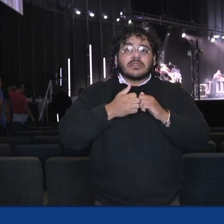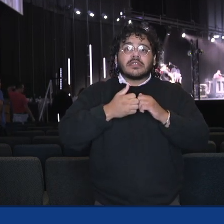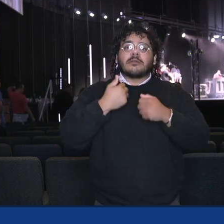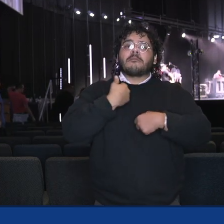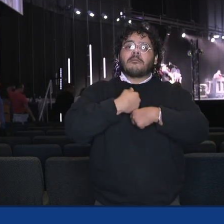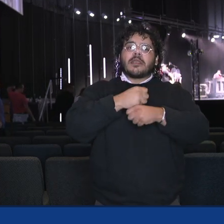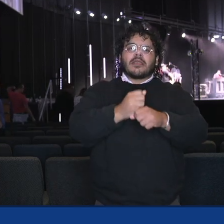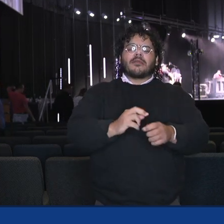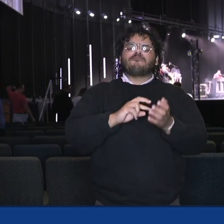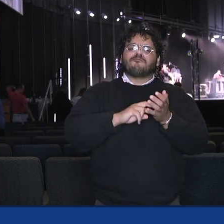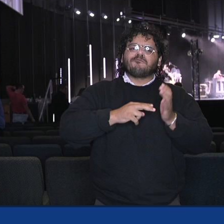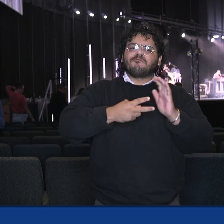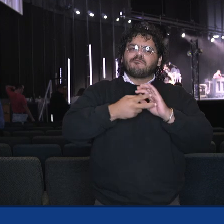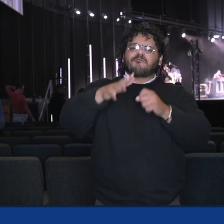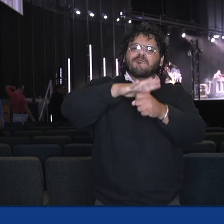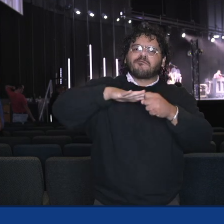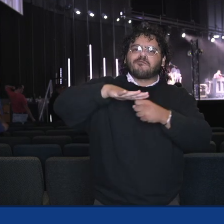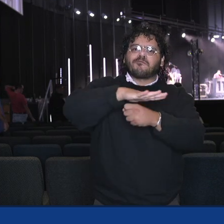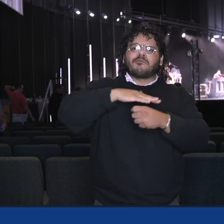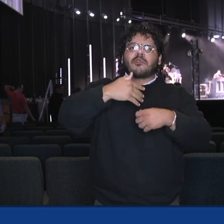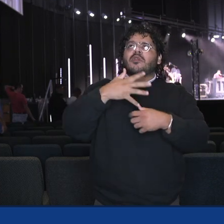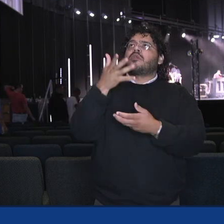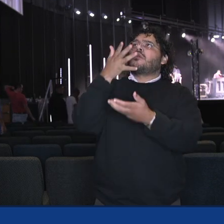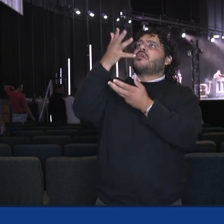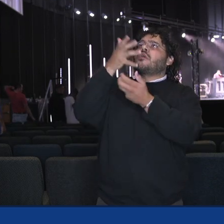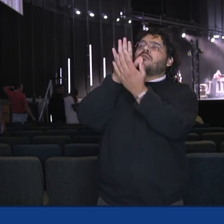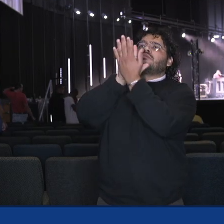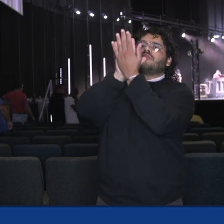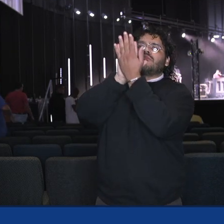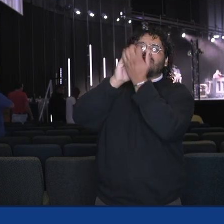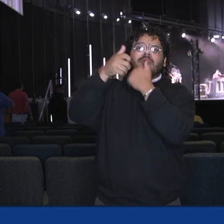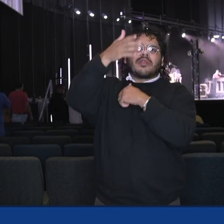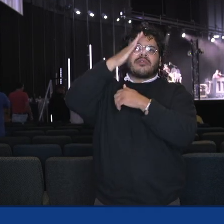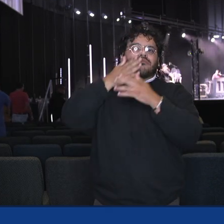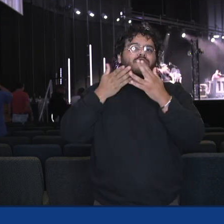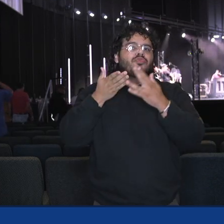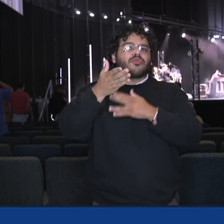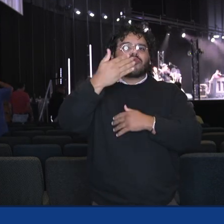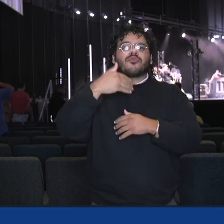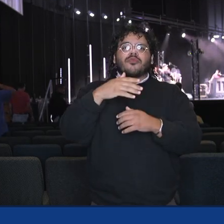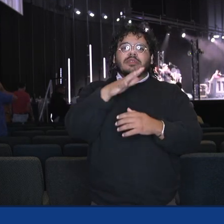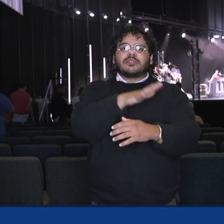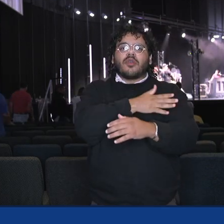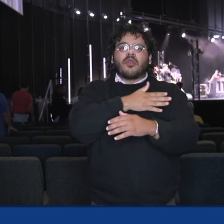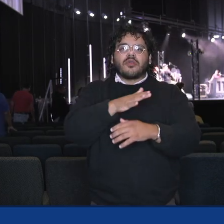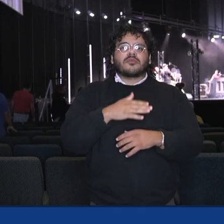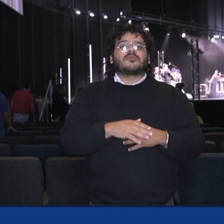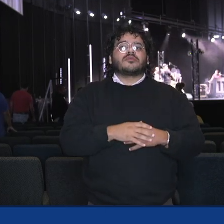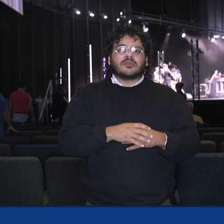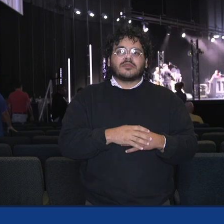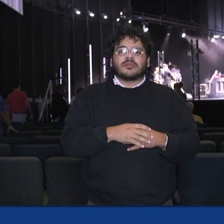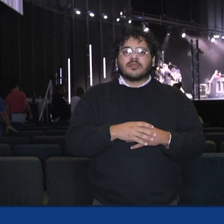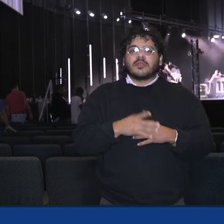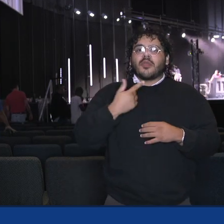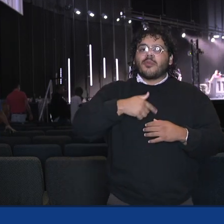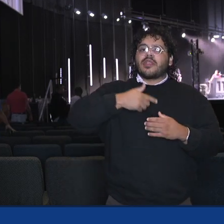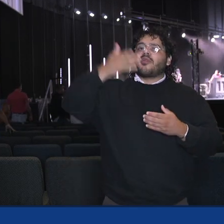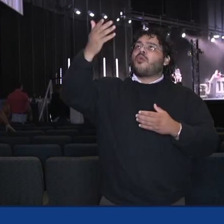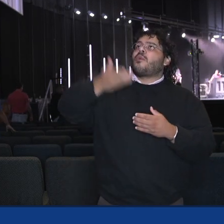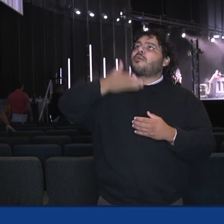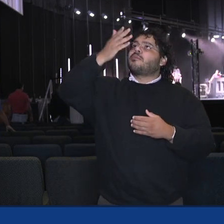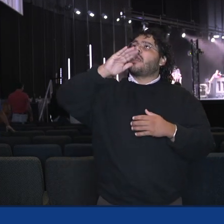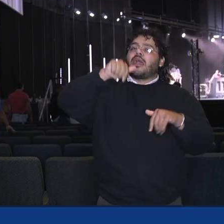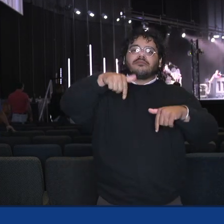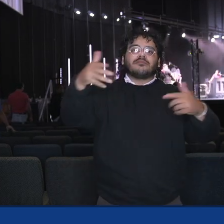meet with the Lord through song. So yeah, feel free to stand. We'll sing these songs together as we welcome the Lord's presence in this